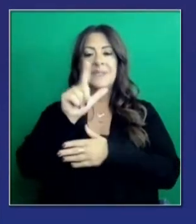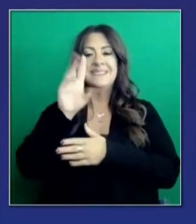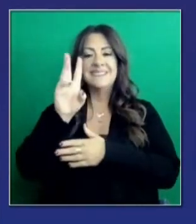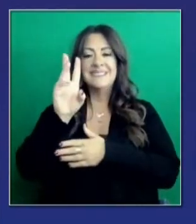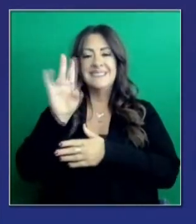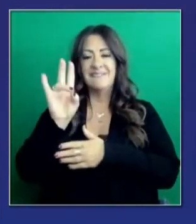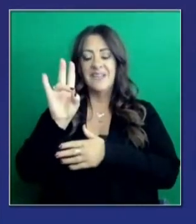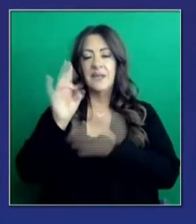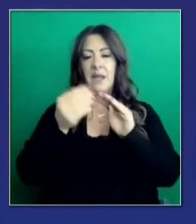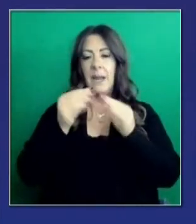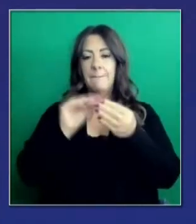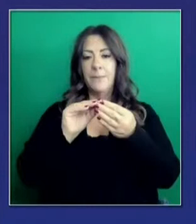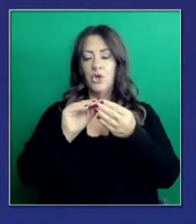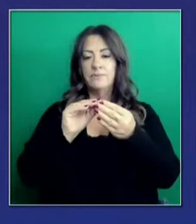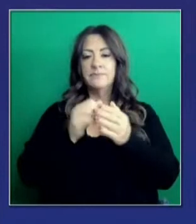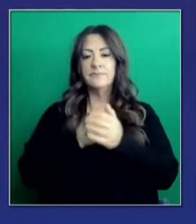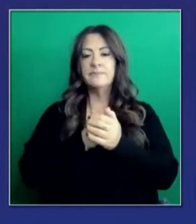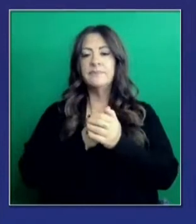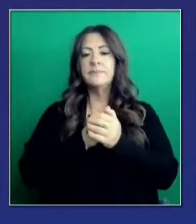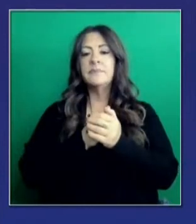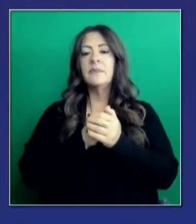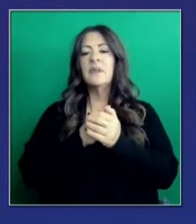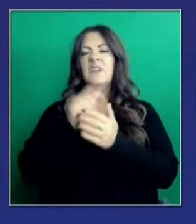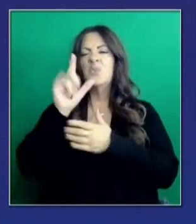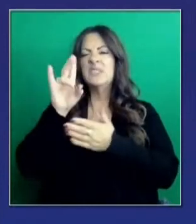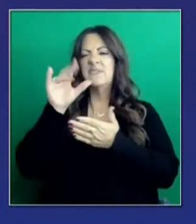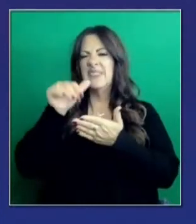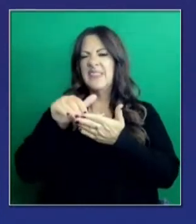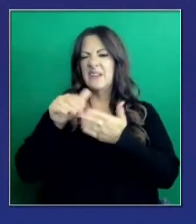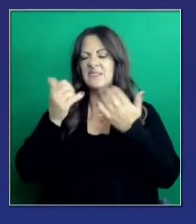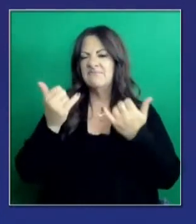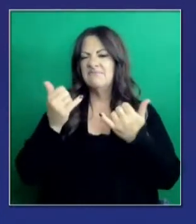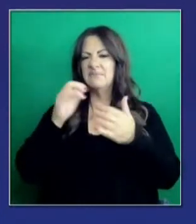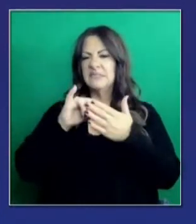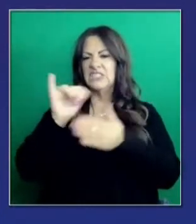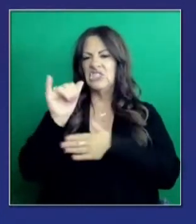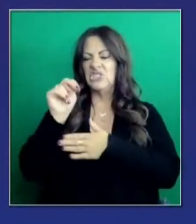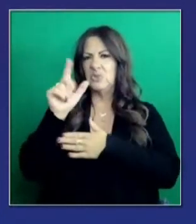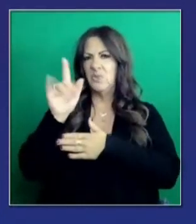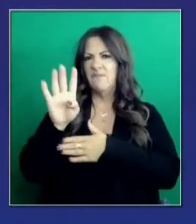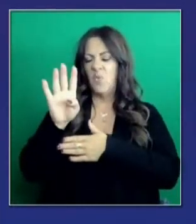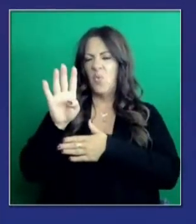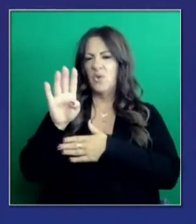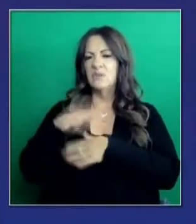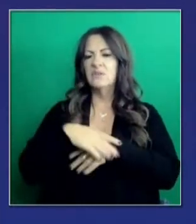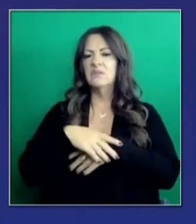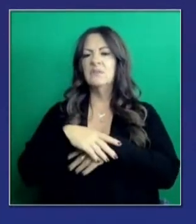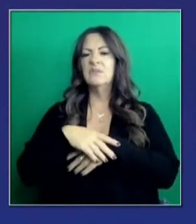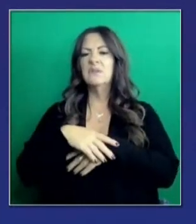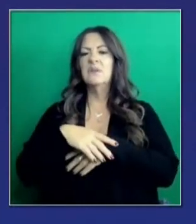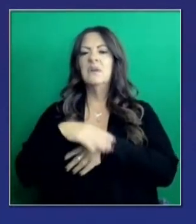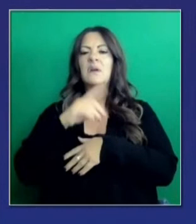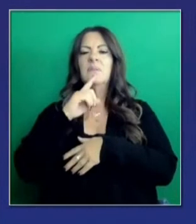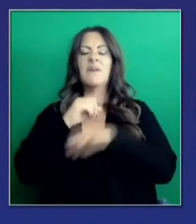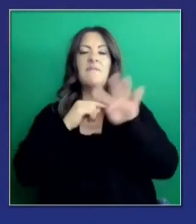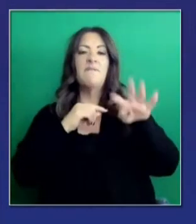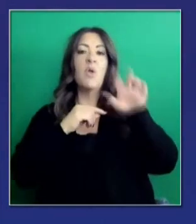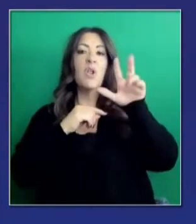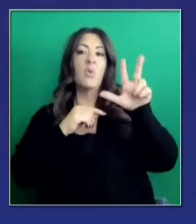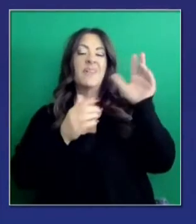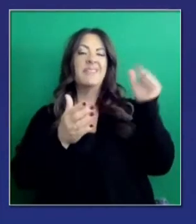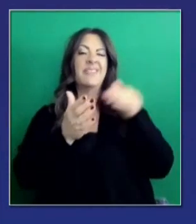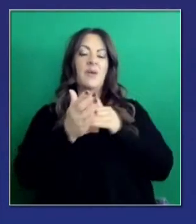over 400,000 tests that came in on that reporting period. 403,000 tests on